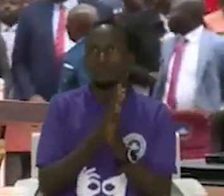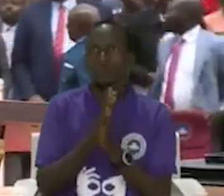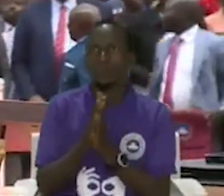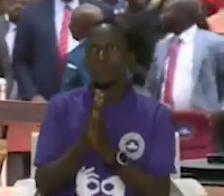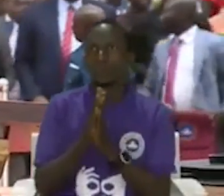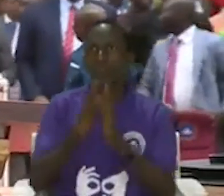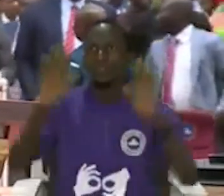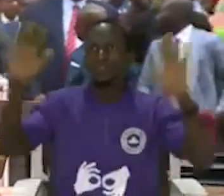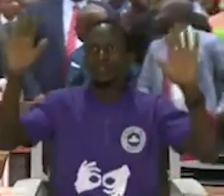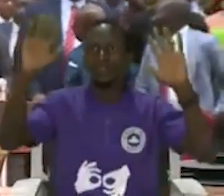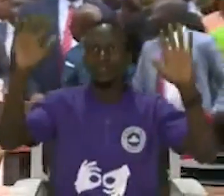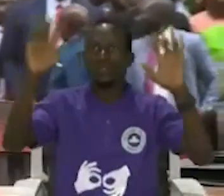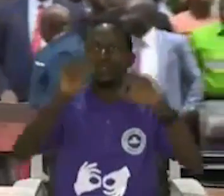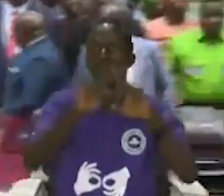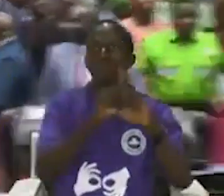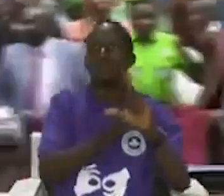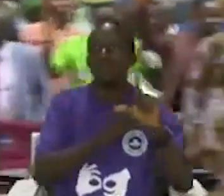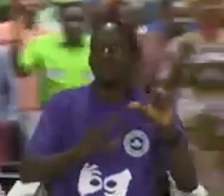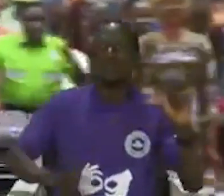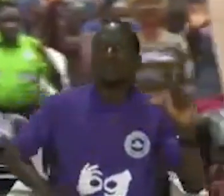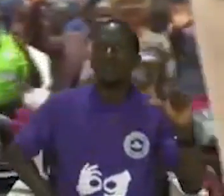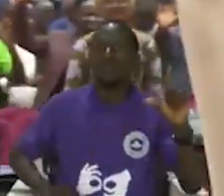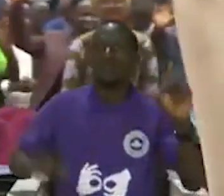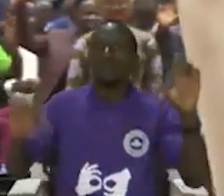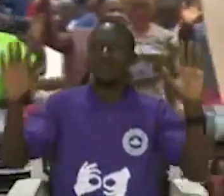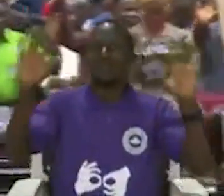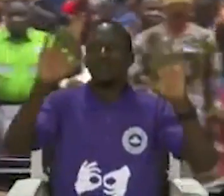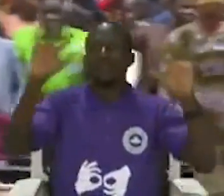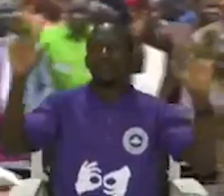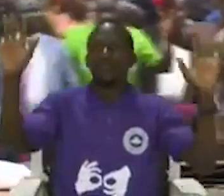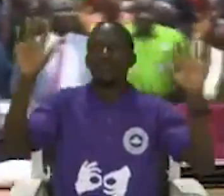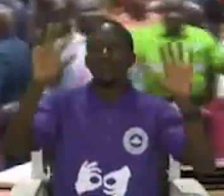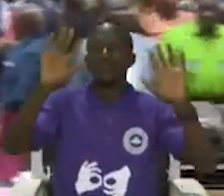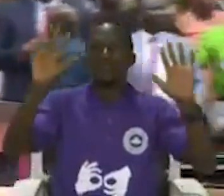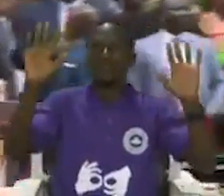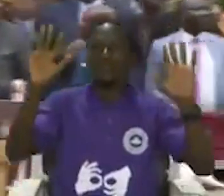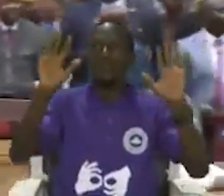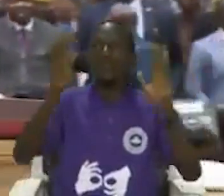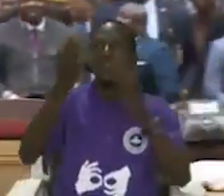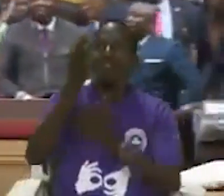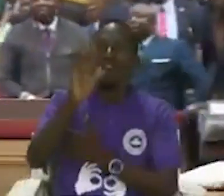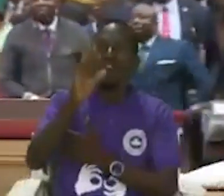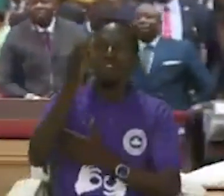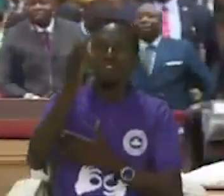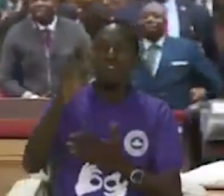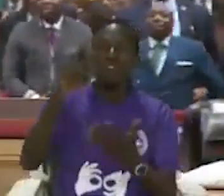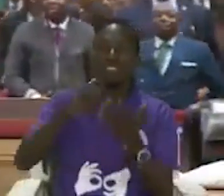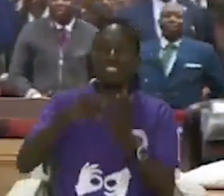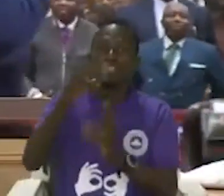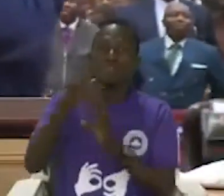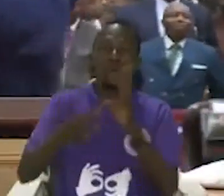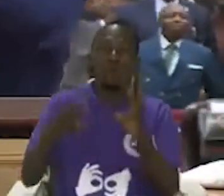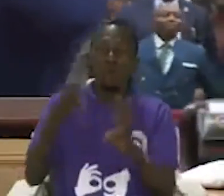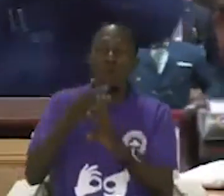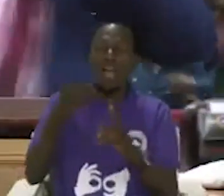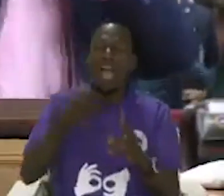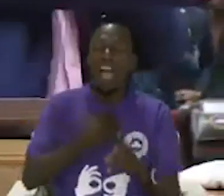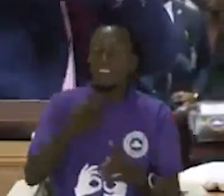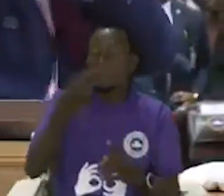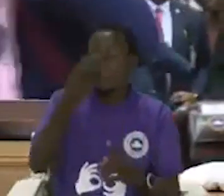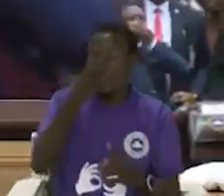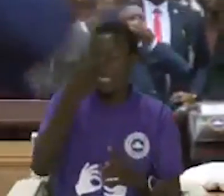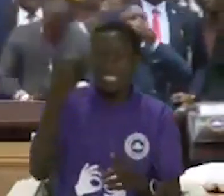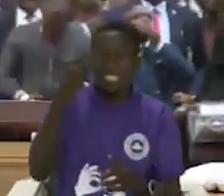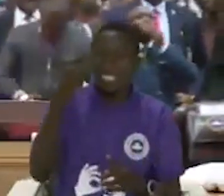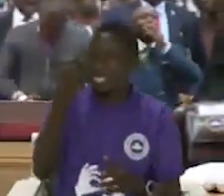Lift up your two hands unto God. But the gods of this world has blinded their mind. Many of you are full of doubt.